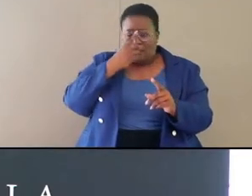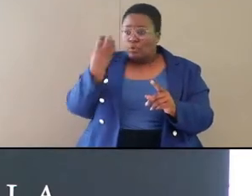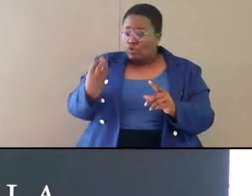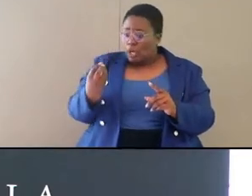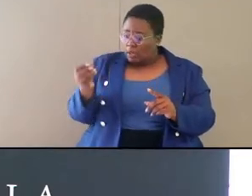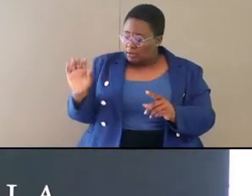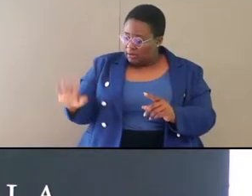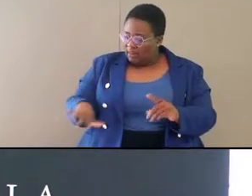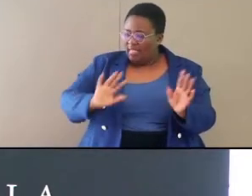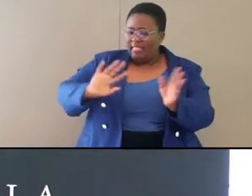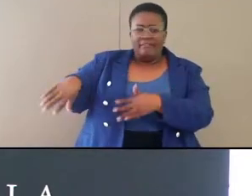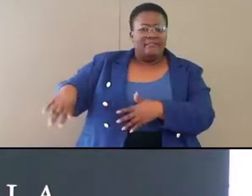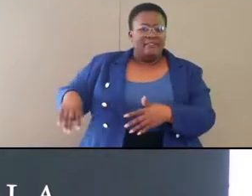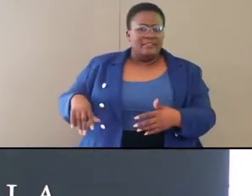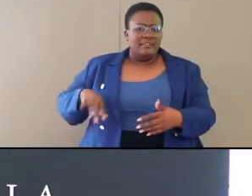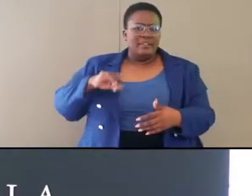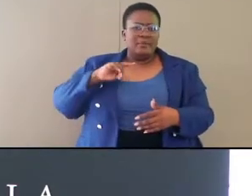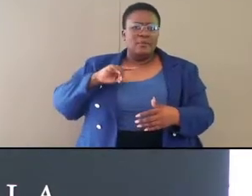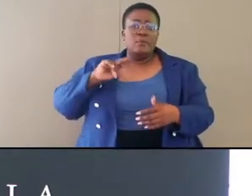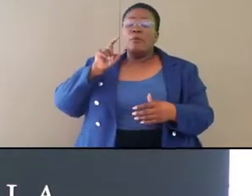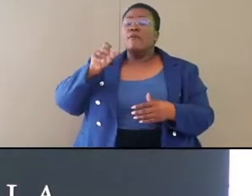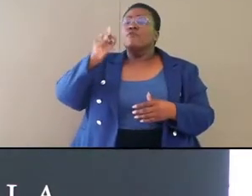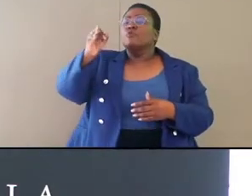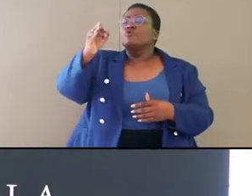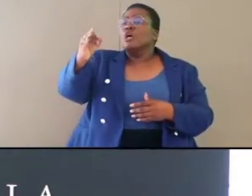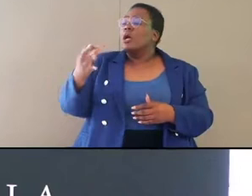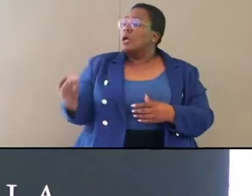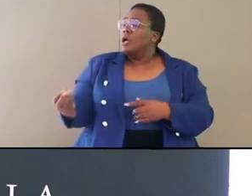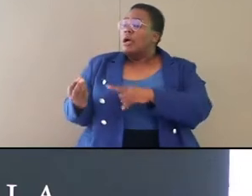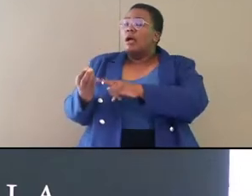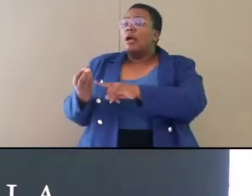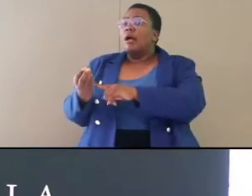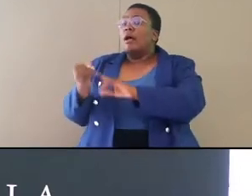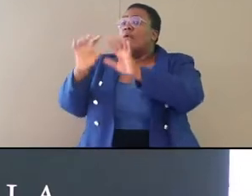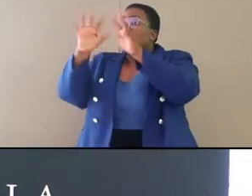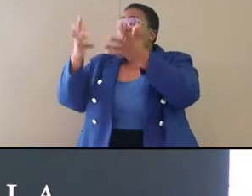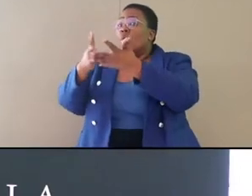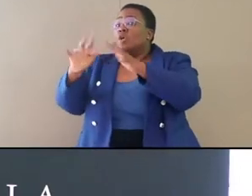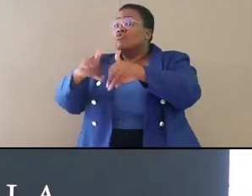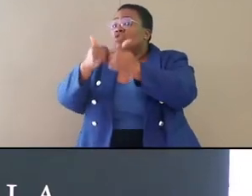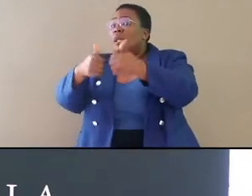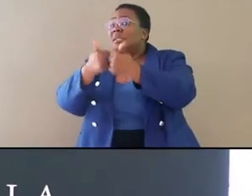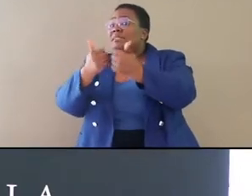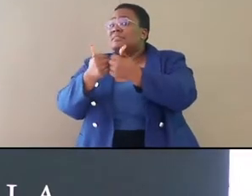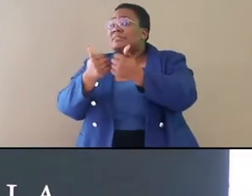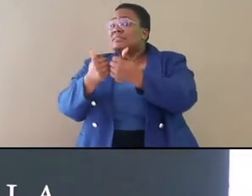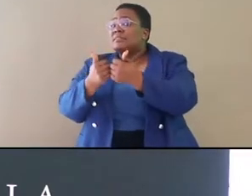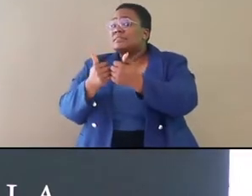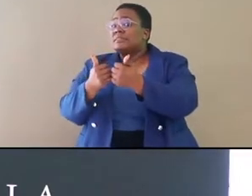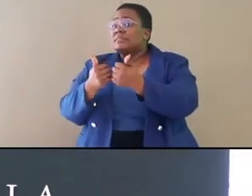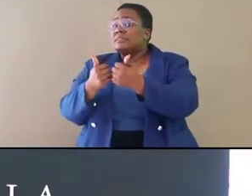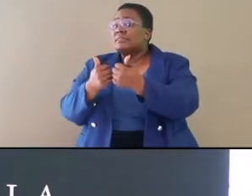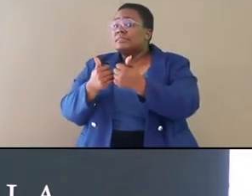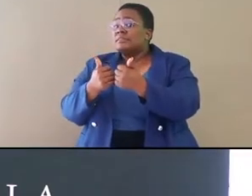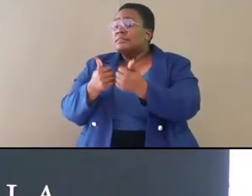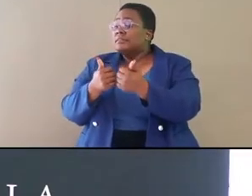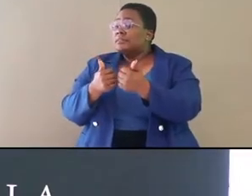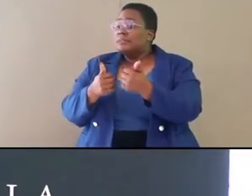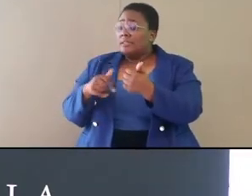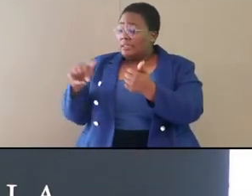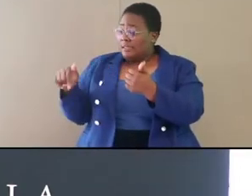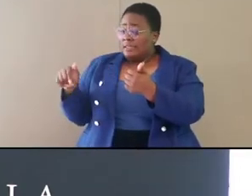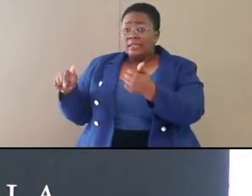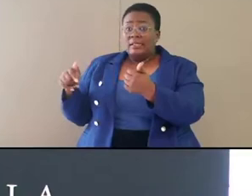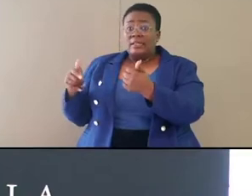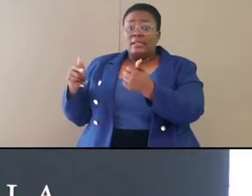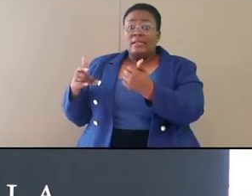to withstand the challenges of the world? Because South Africans, can we stop being narrow about ourselves? Can